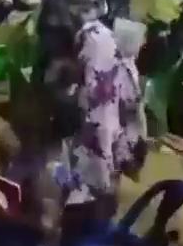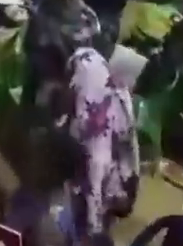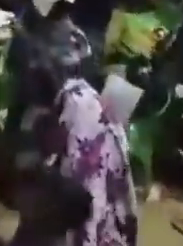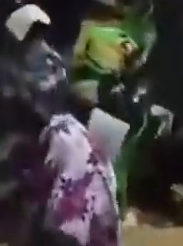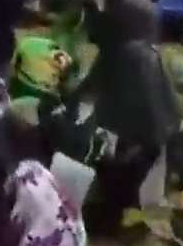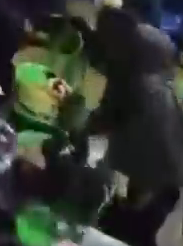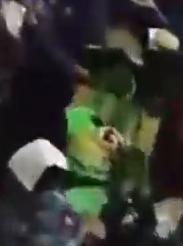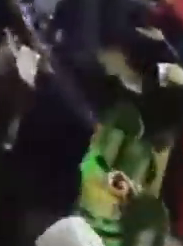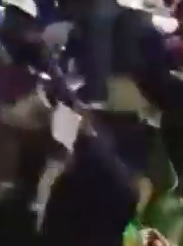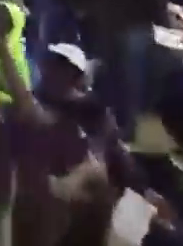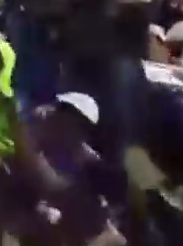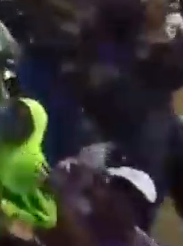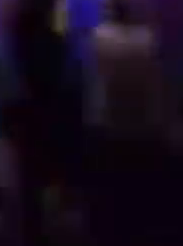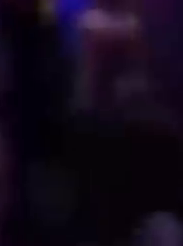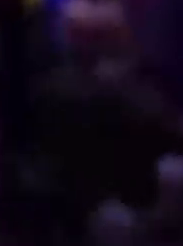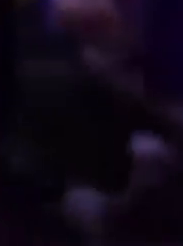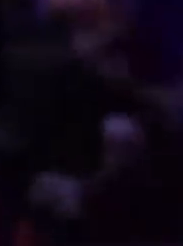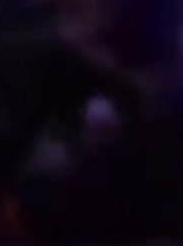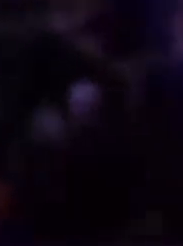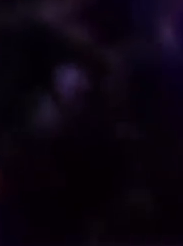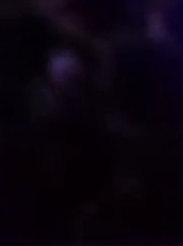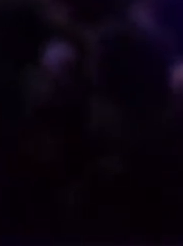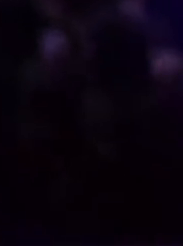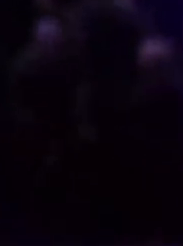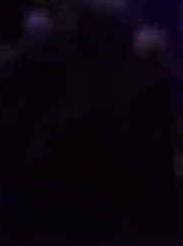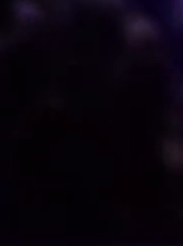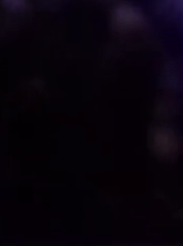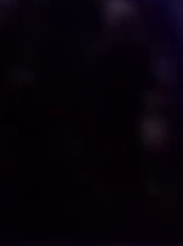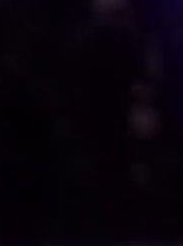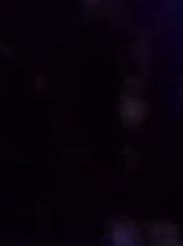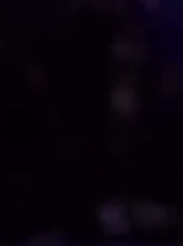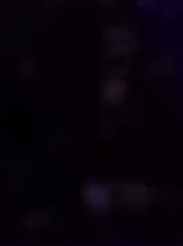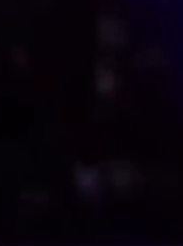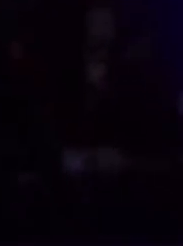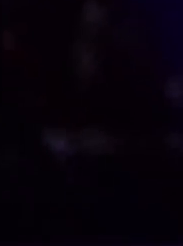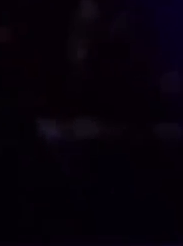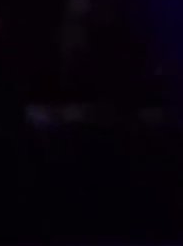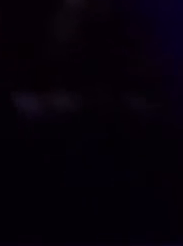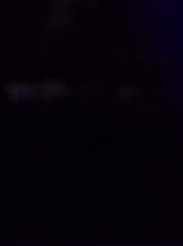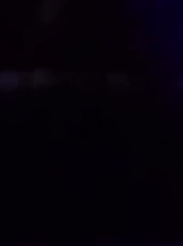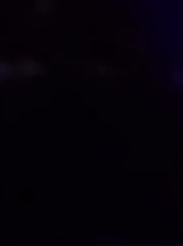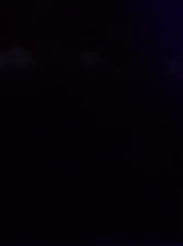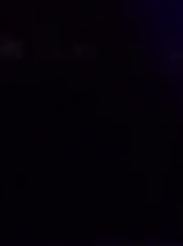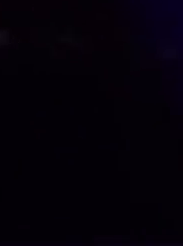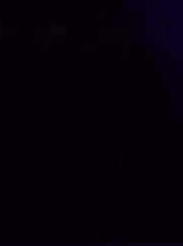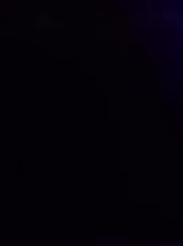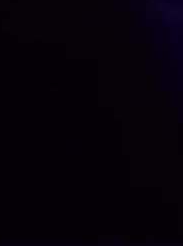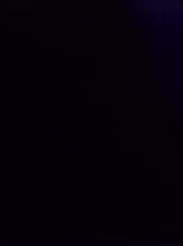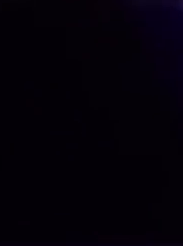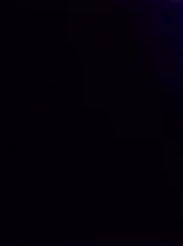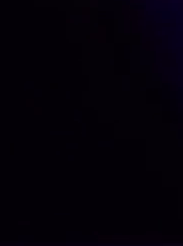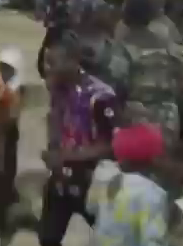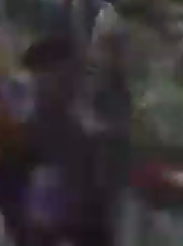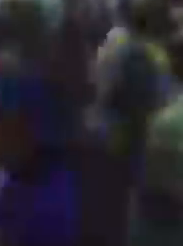any bag. You won't let it come by you. Get it up at 111 on your Wednesday, October 25. Only that you would on your Saturday,